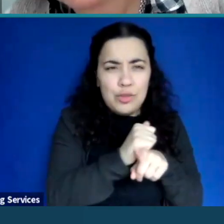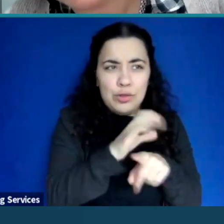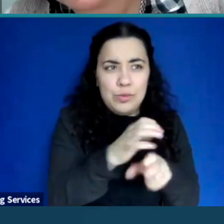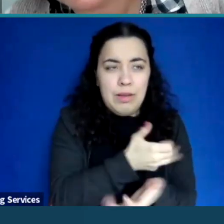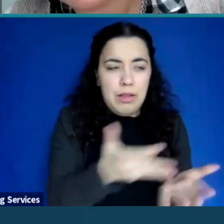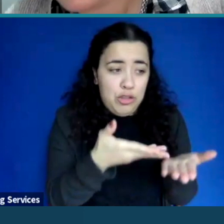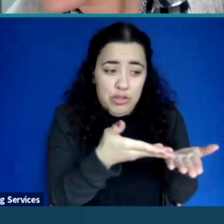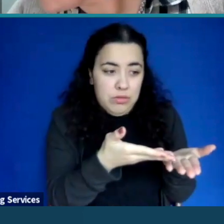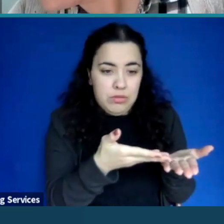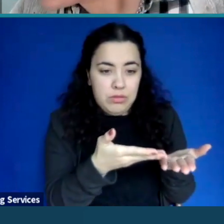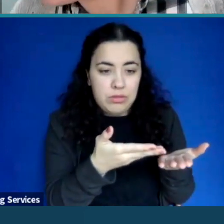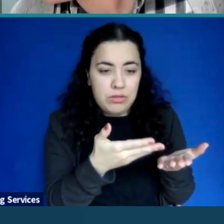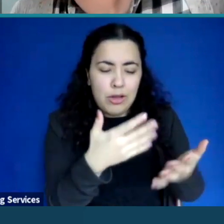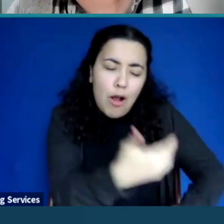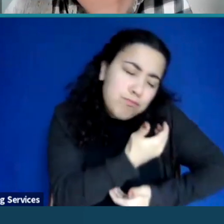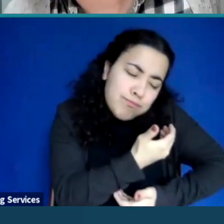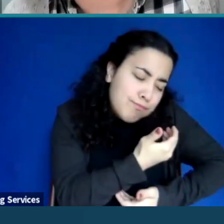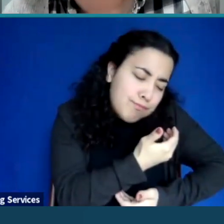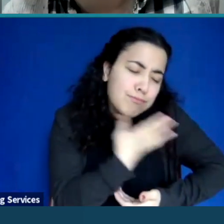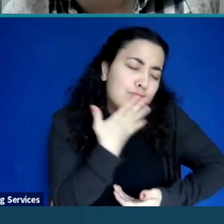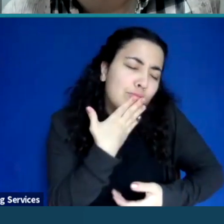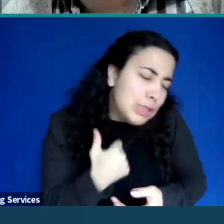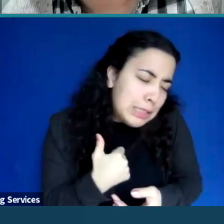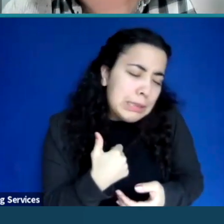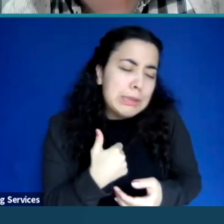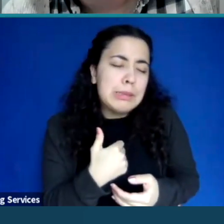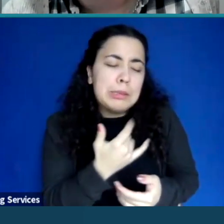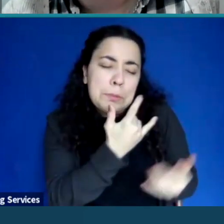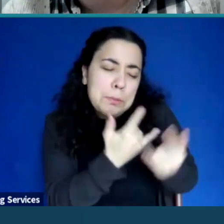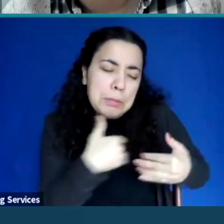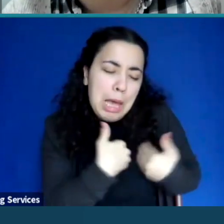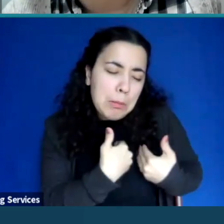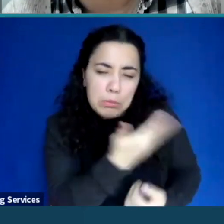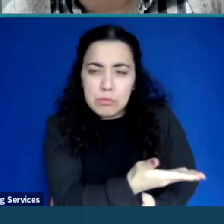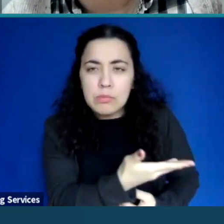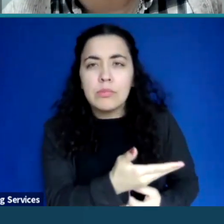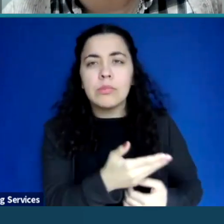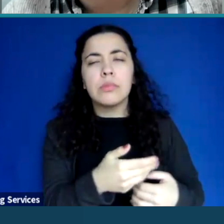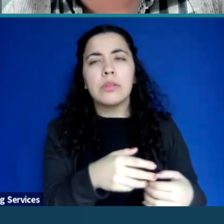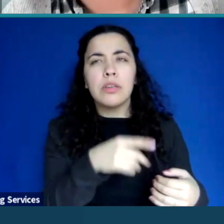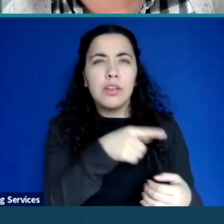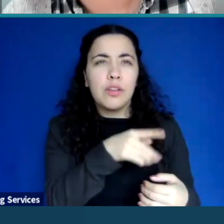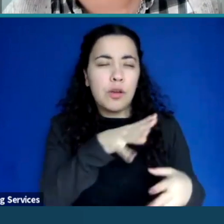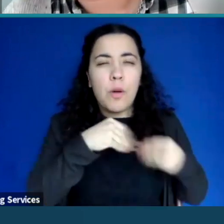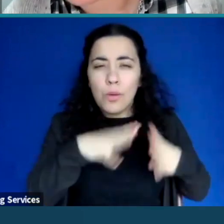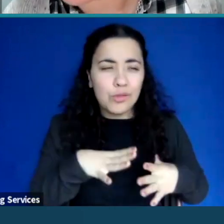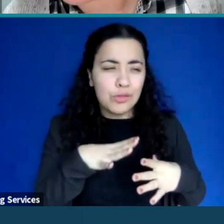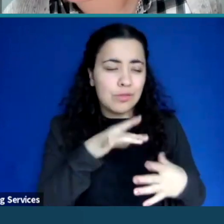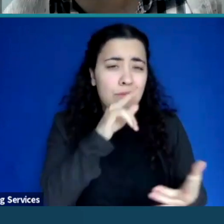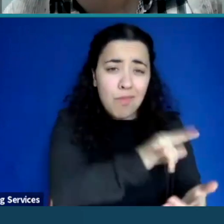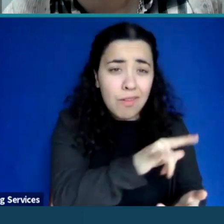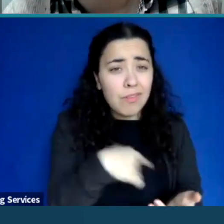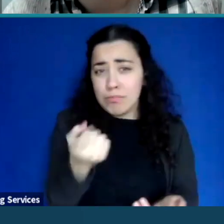just cuddly, sweet animals that their owners love. I get